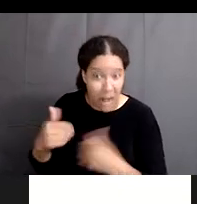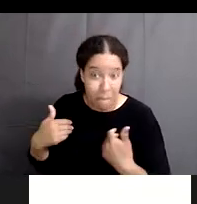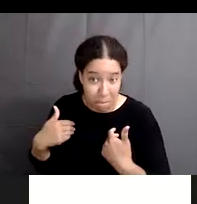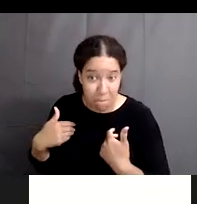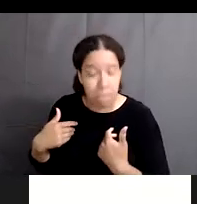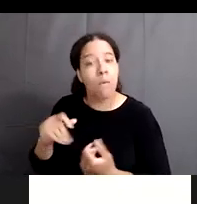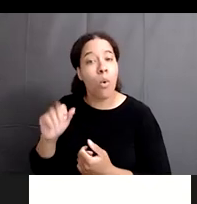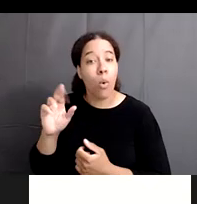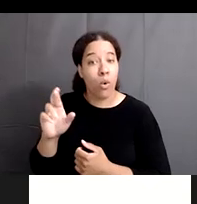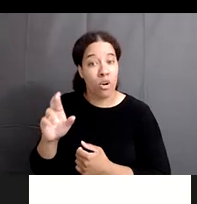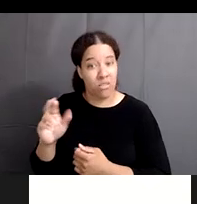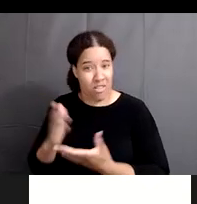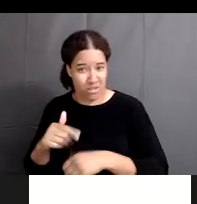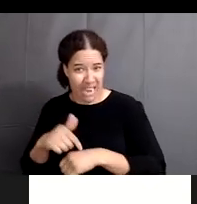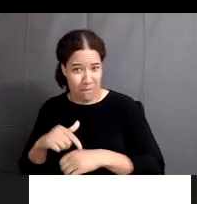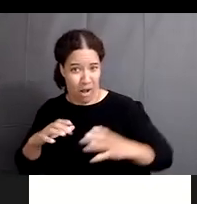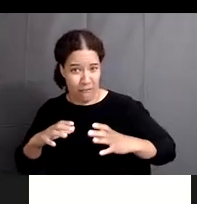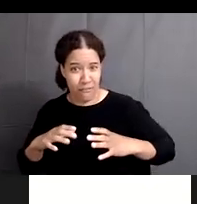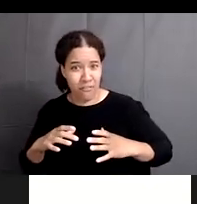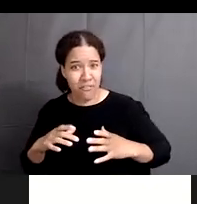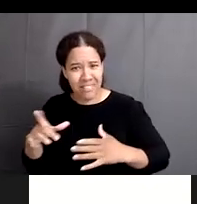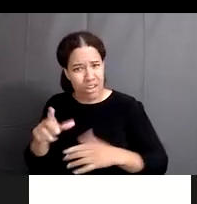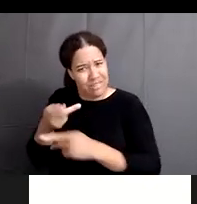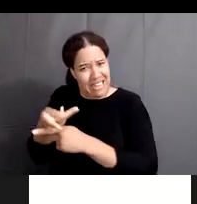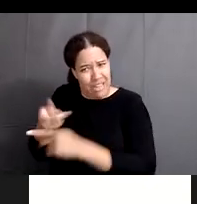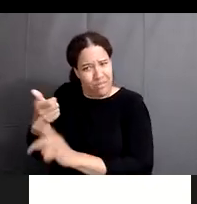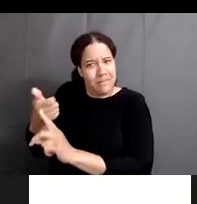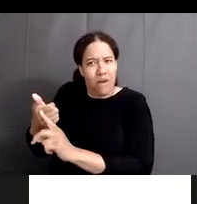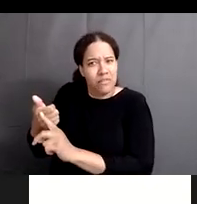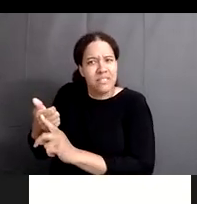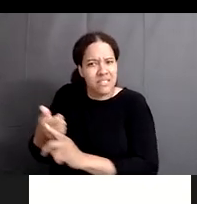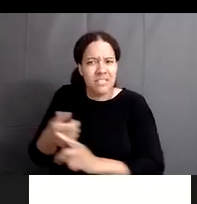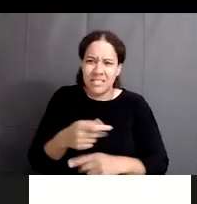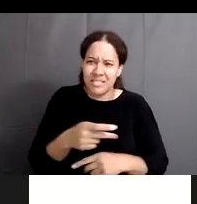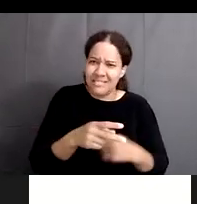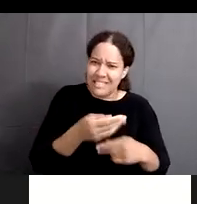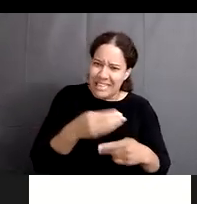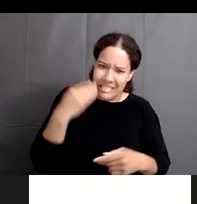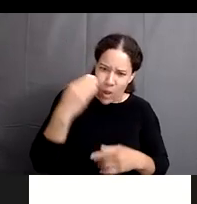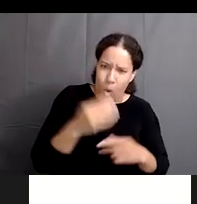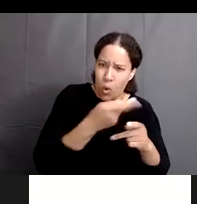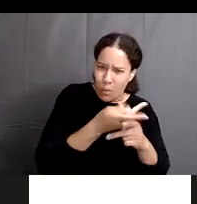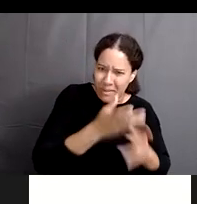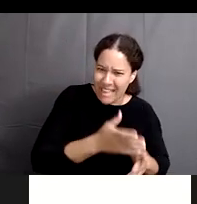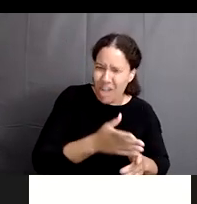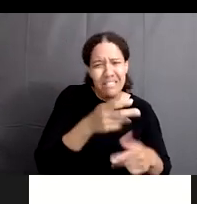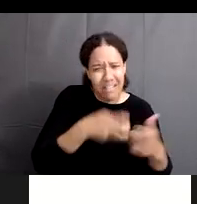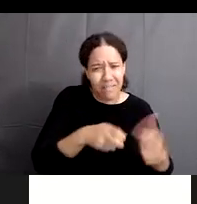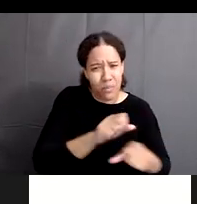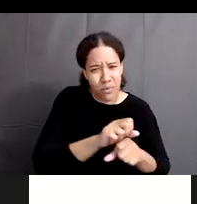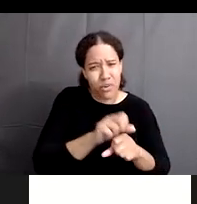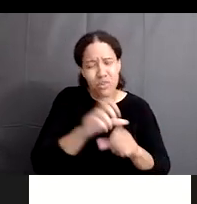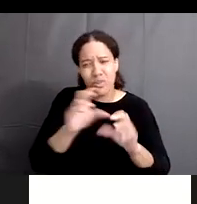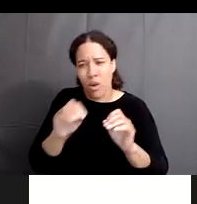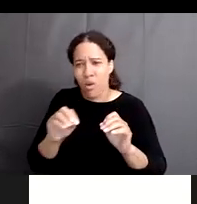of themselves. You know, this is hard work. We need to take care of ourselves and have, you know, 40 hours a week plus kids and a family and all